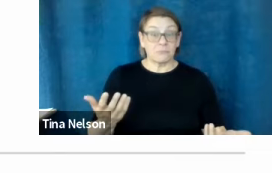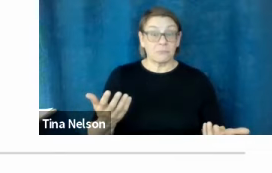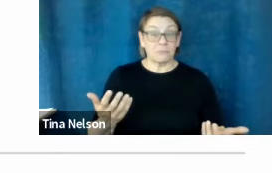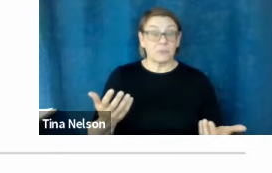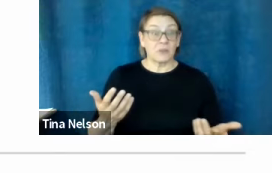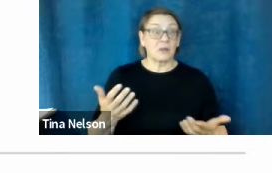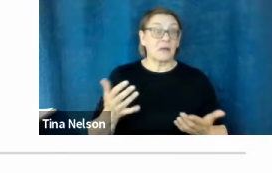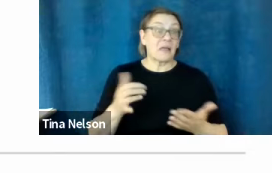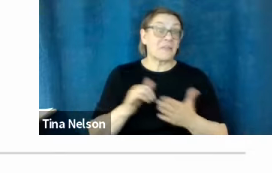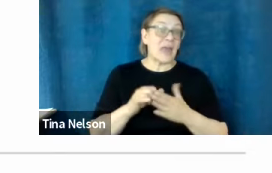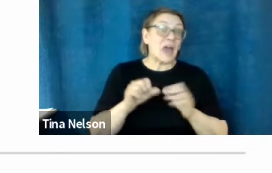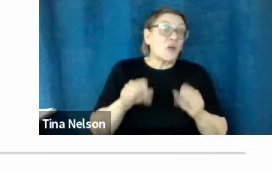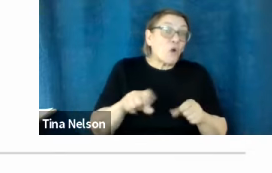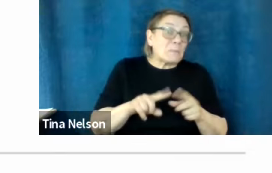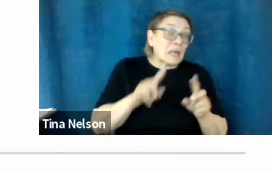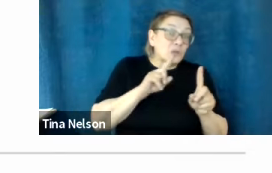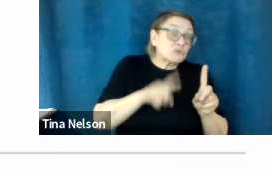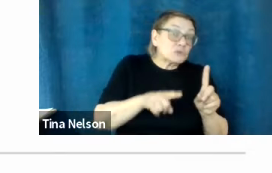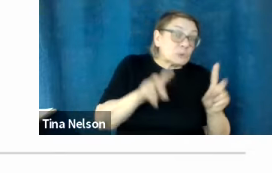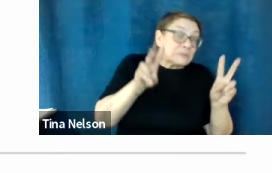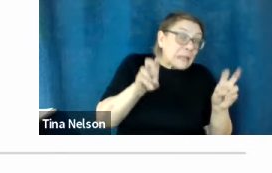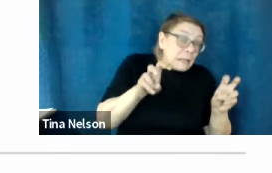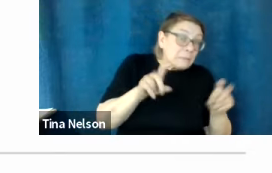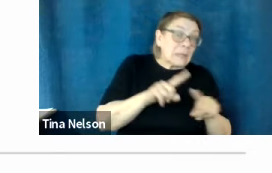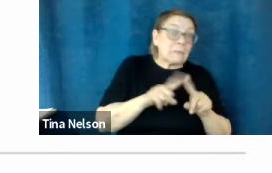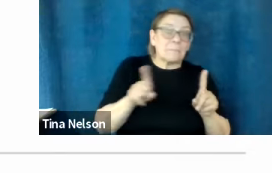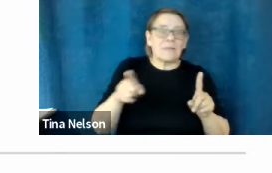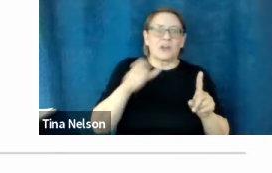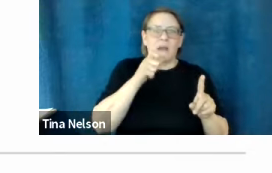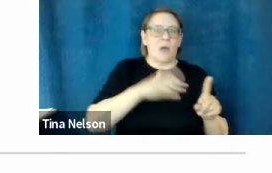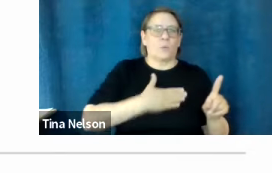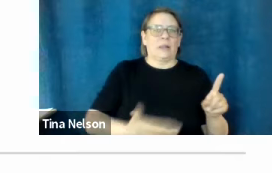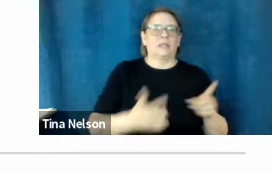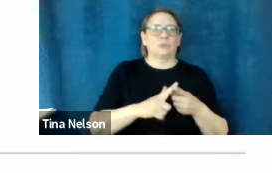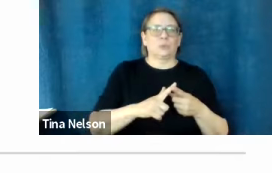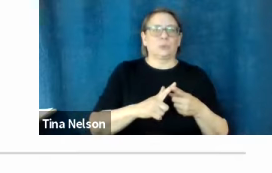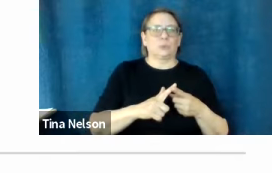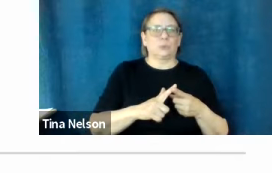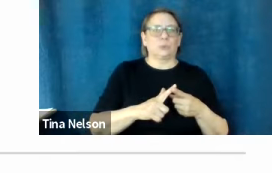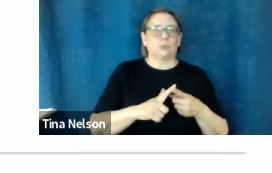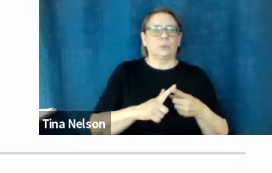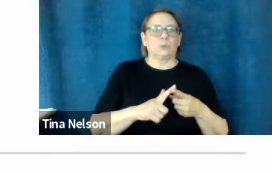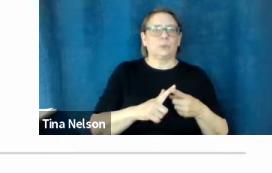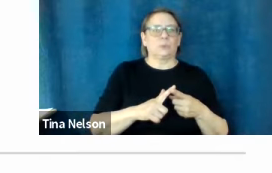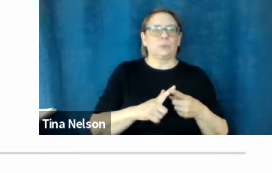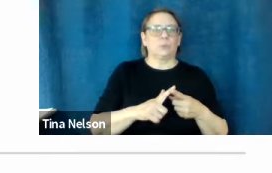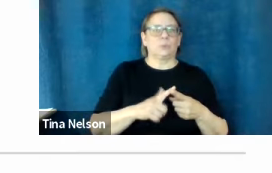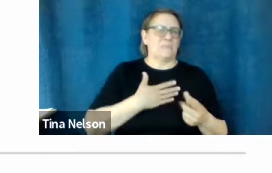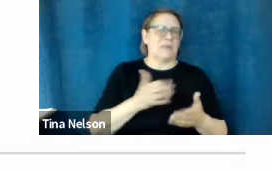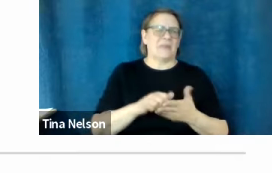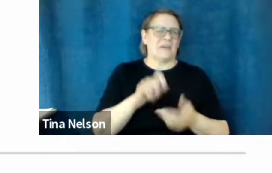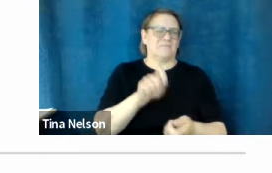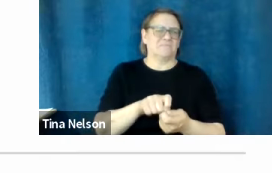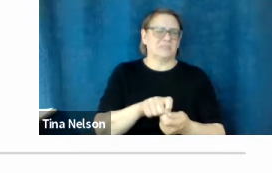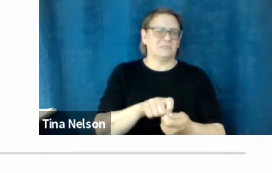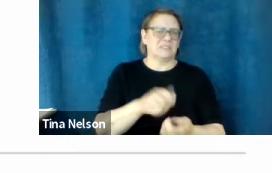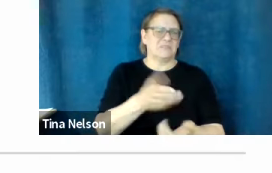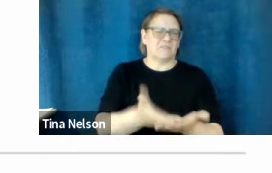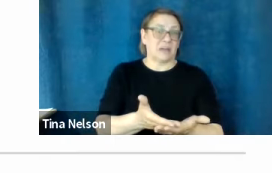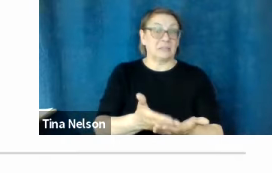quote unquote true statement, but they aren't willing to admit that specific fact. So I, I almost,